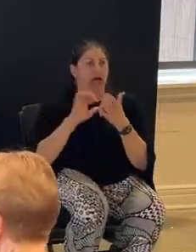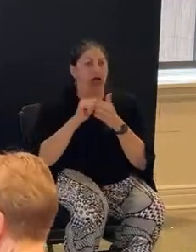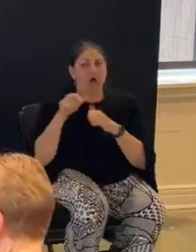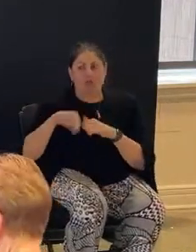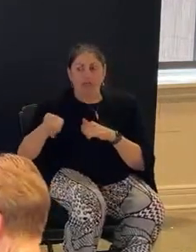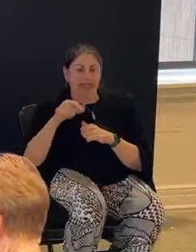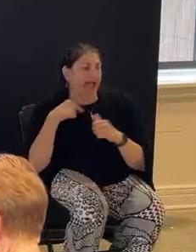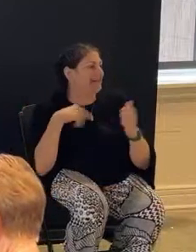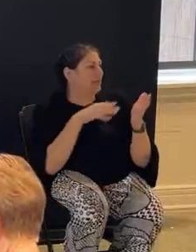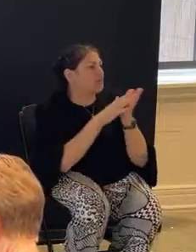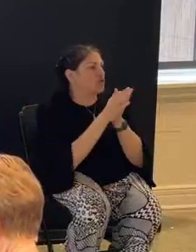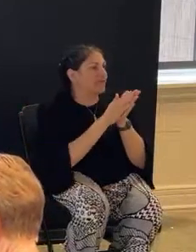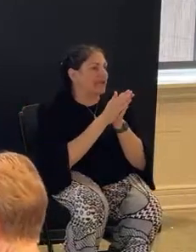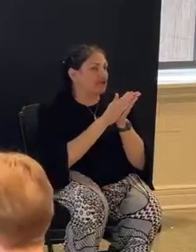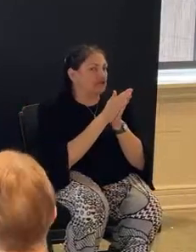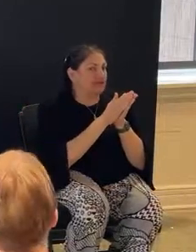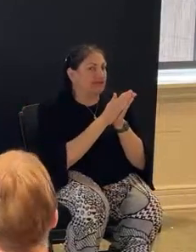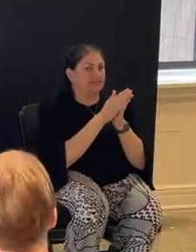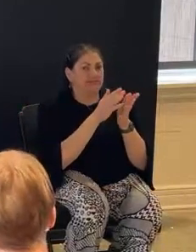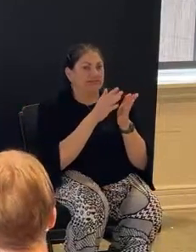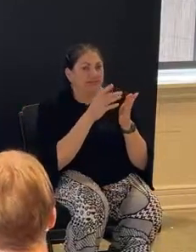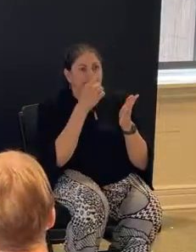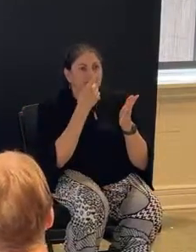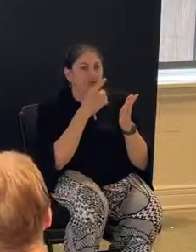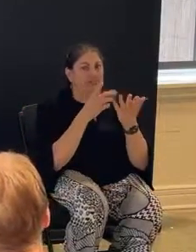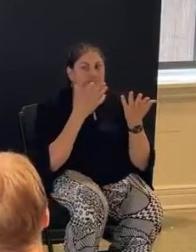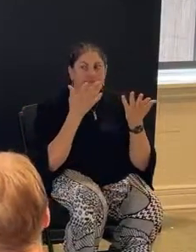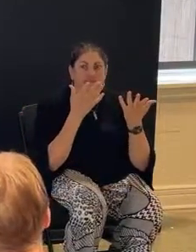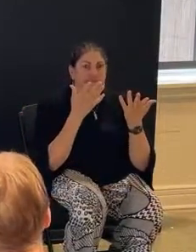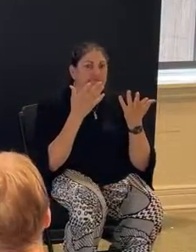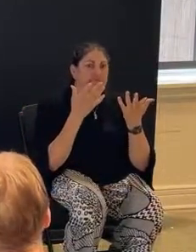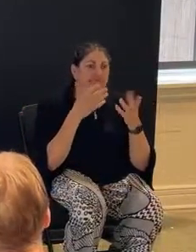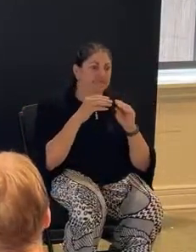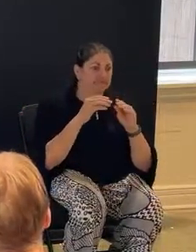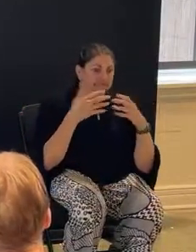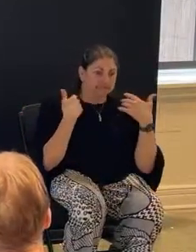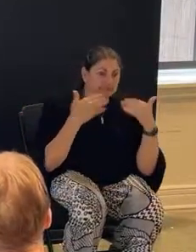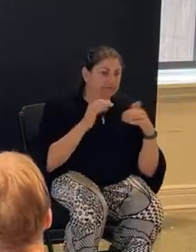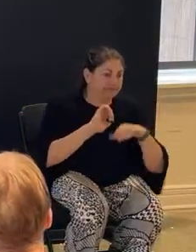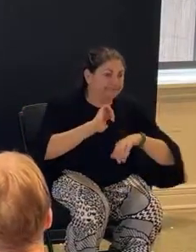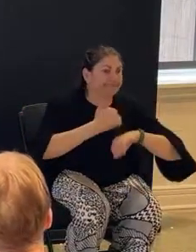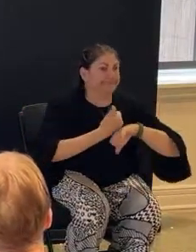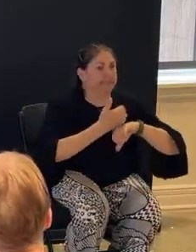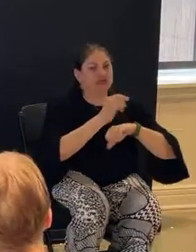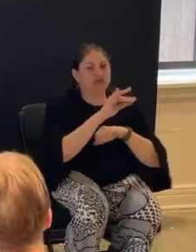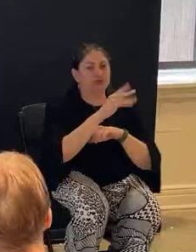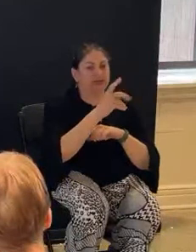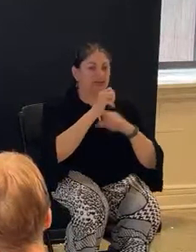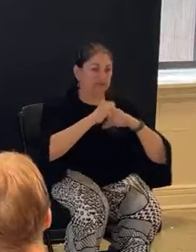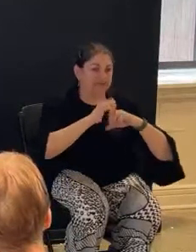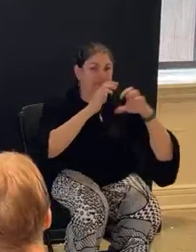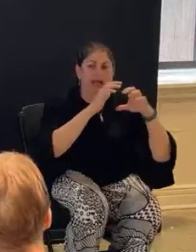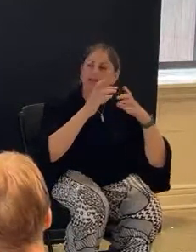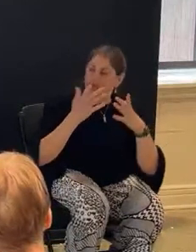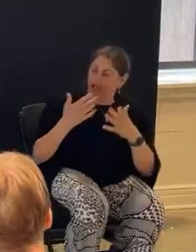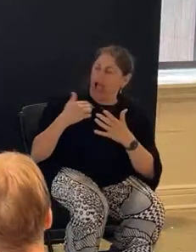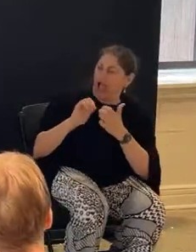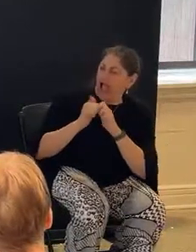The incentive of capitalism to sort of dictate how scientific findings are interpreted.